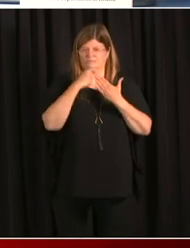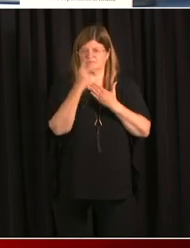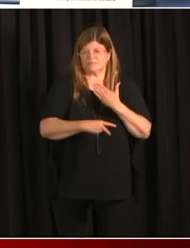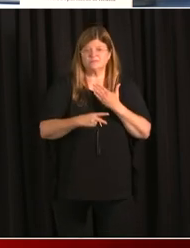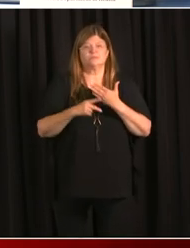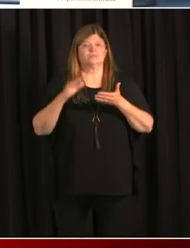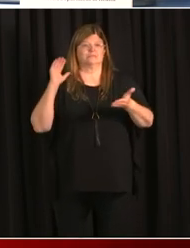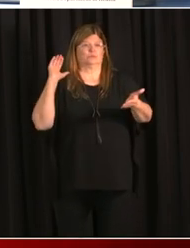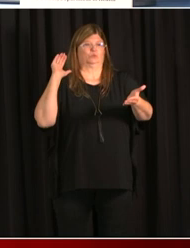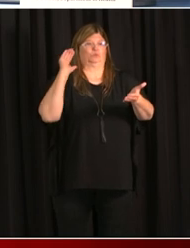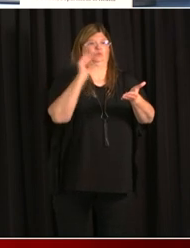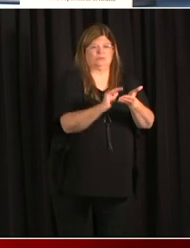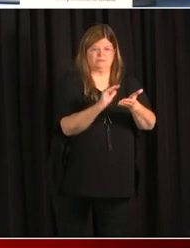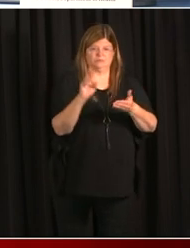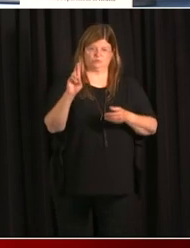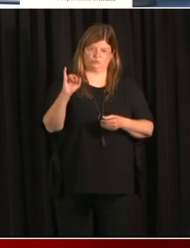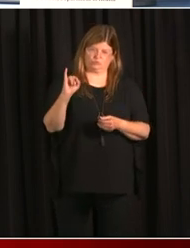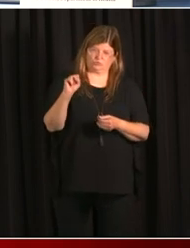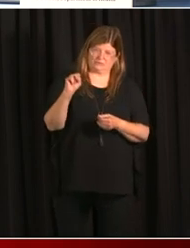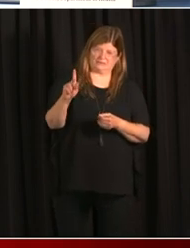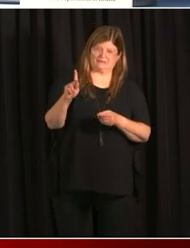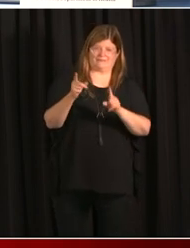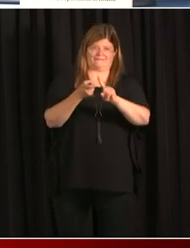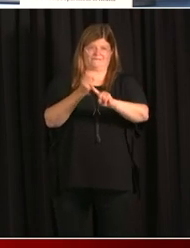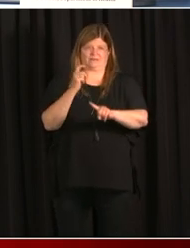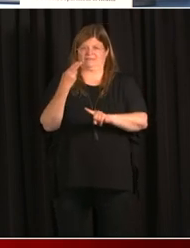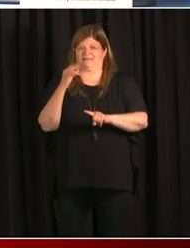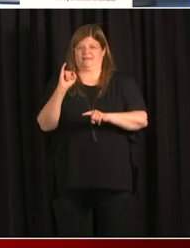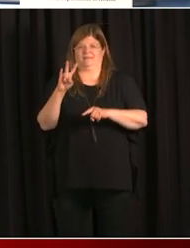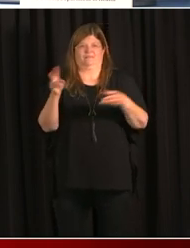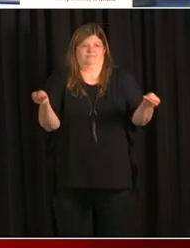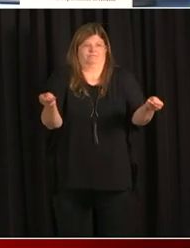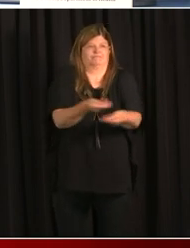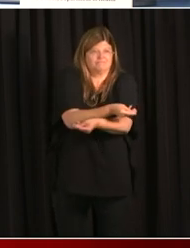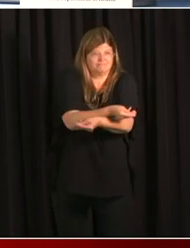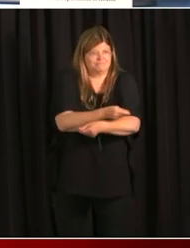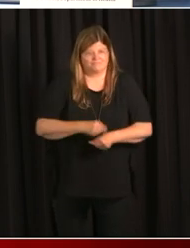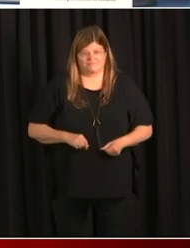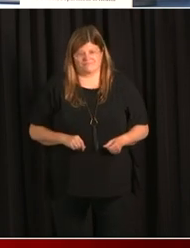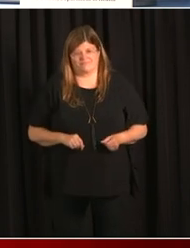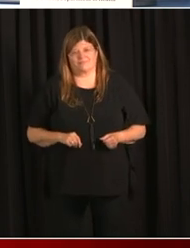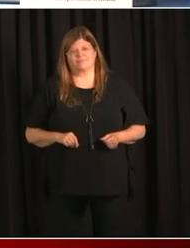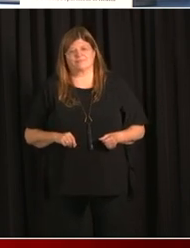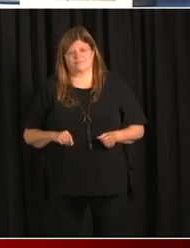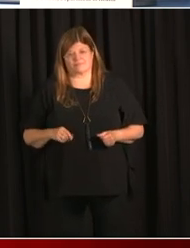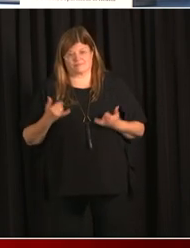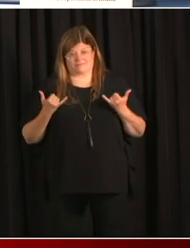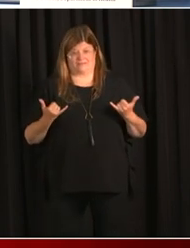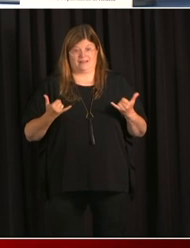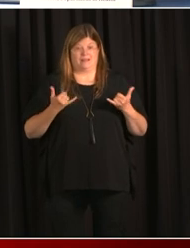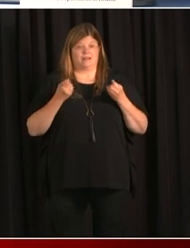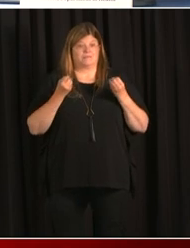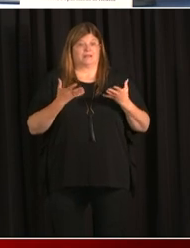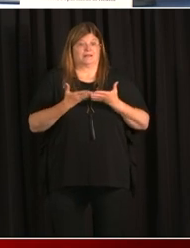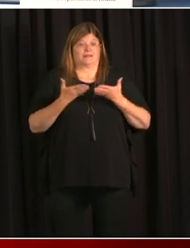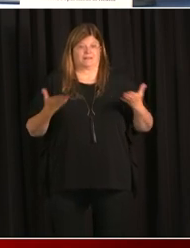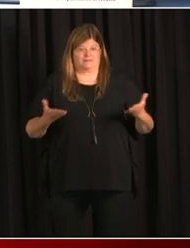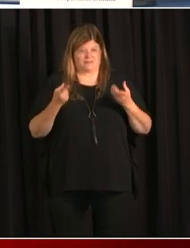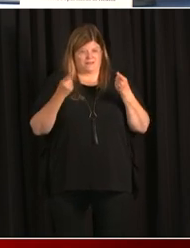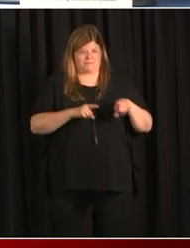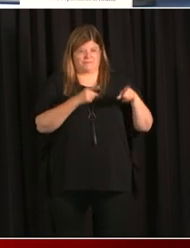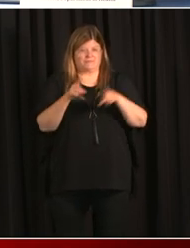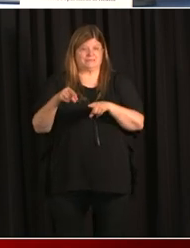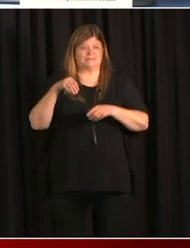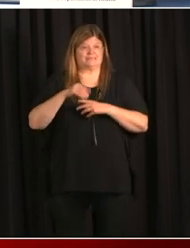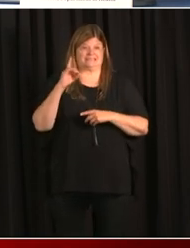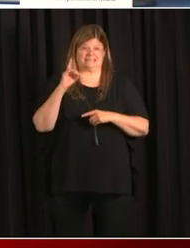their risk for HIV transmission. So lots of things that are happening in the district. We do have, again, promote all of